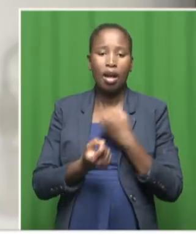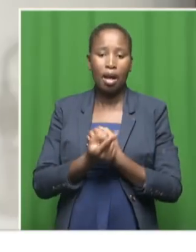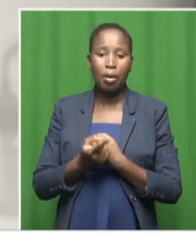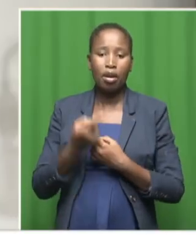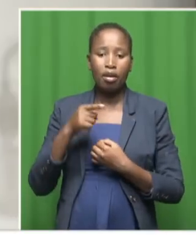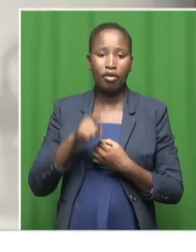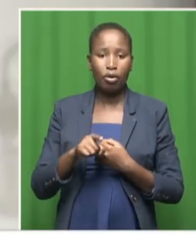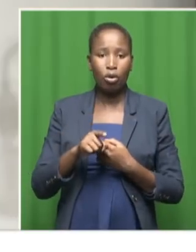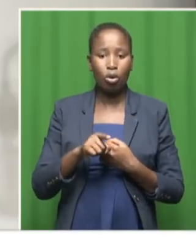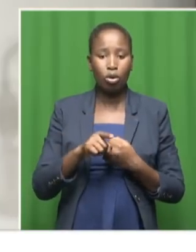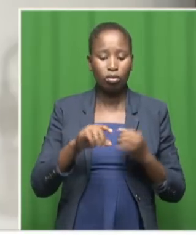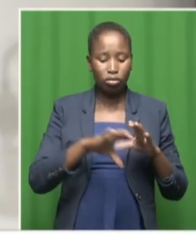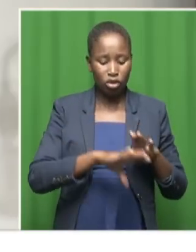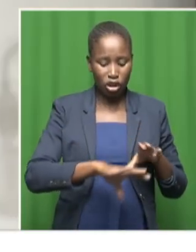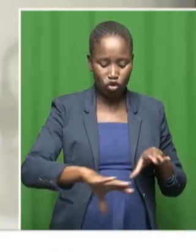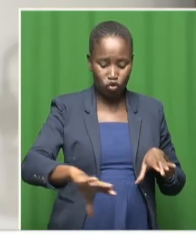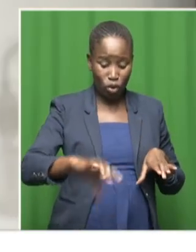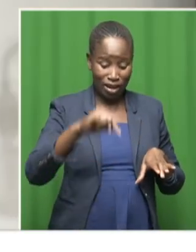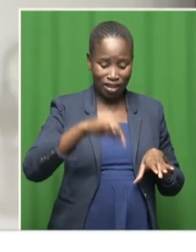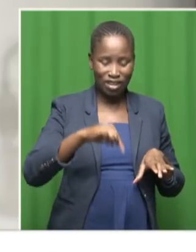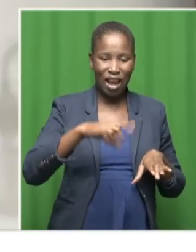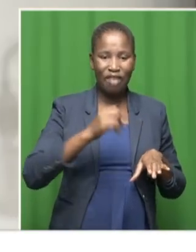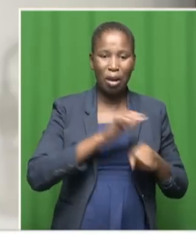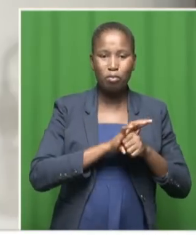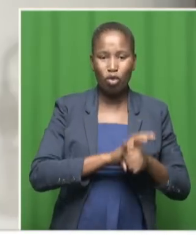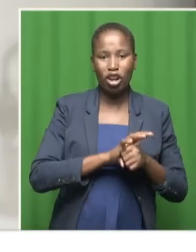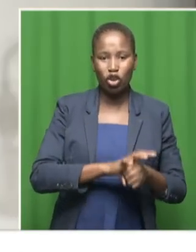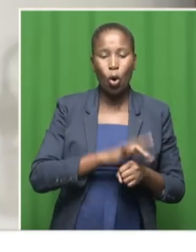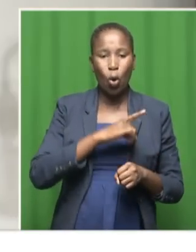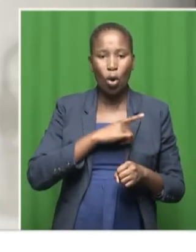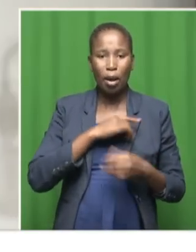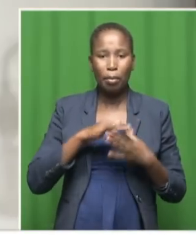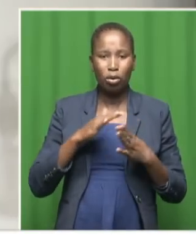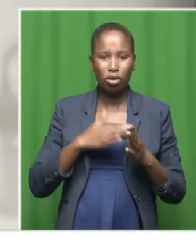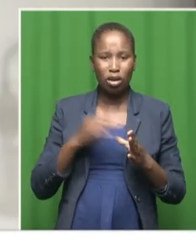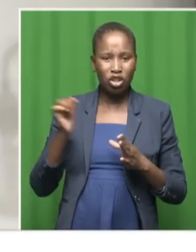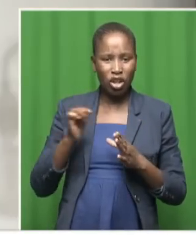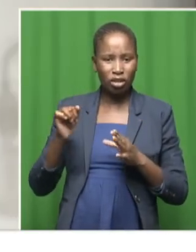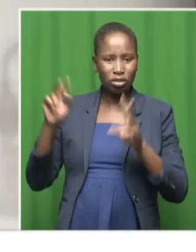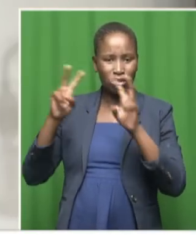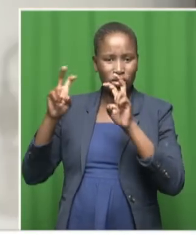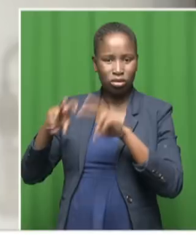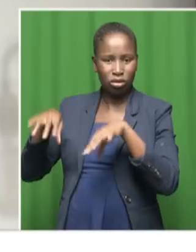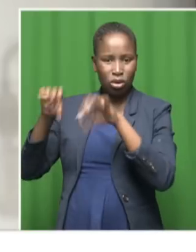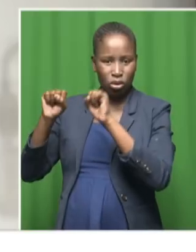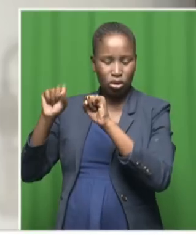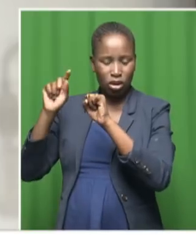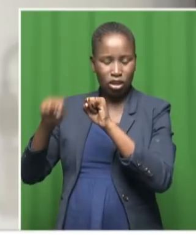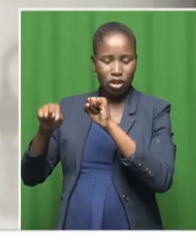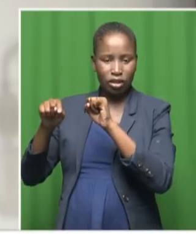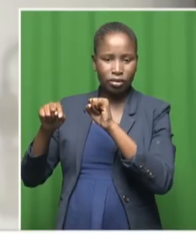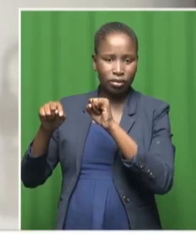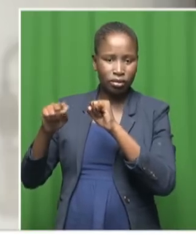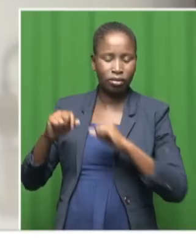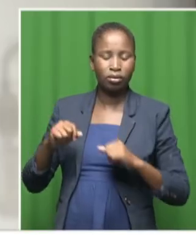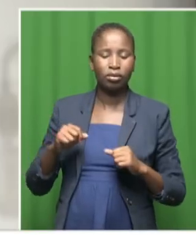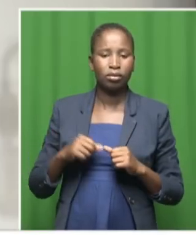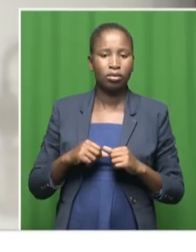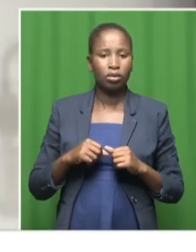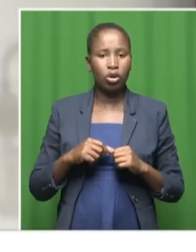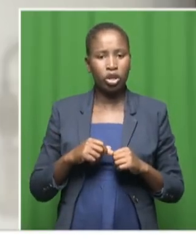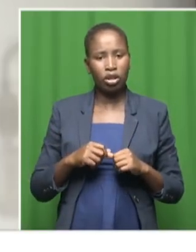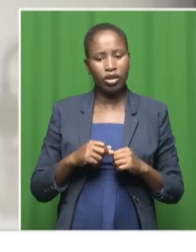sewage infrastructure is under because of load shedding. The second tertiary problem is the fact that there